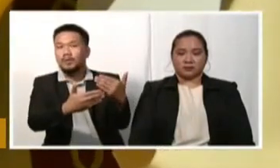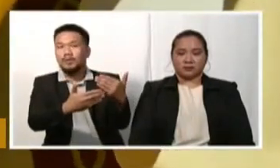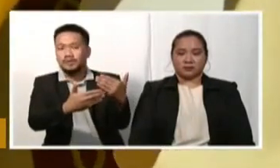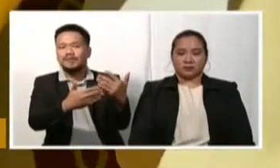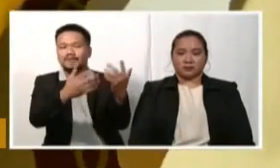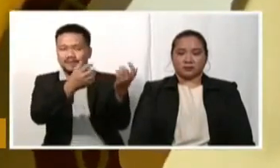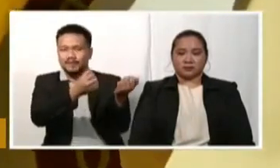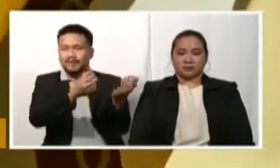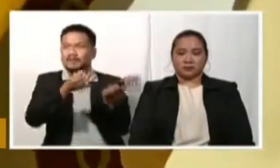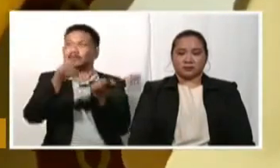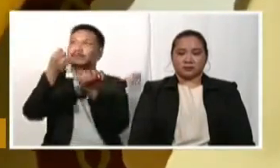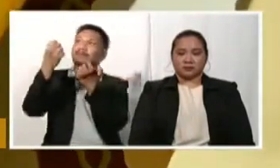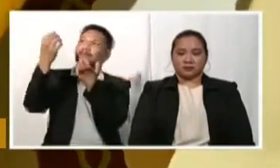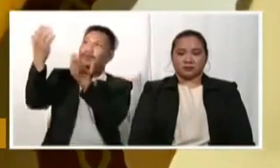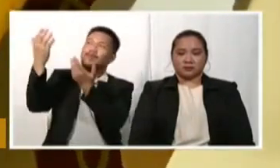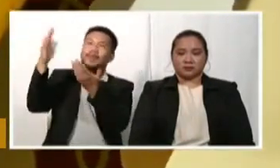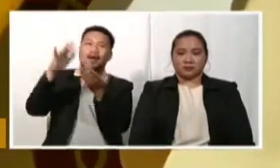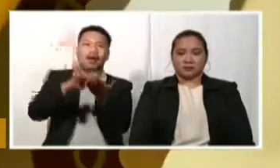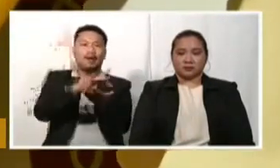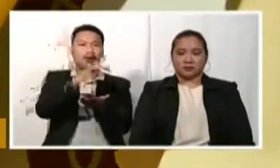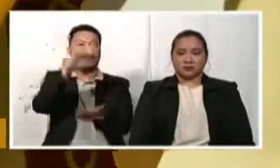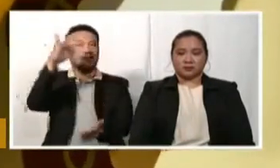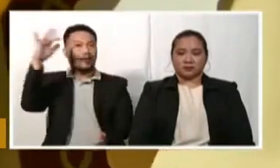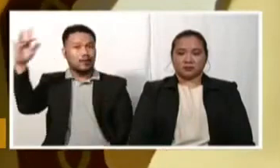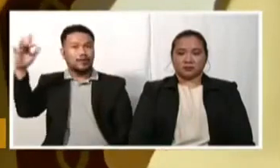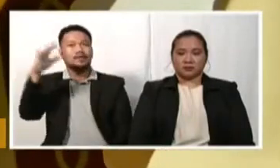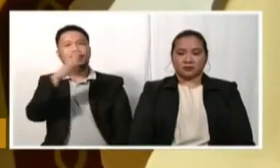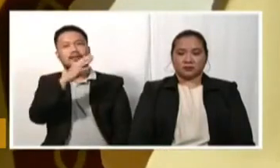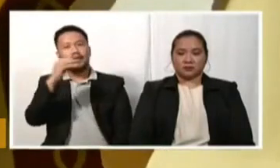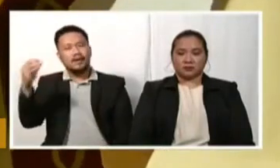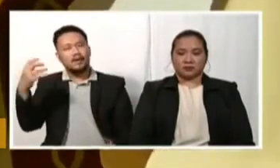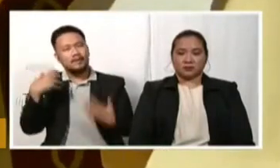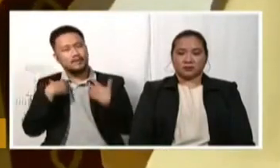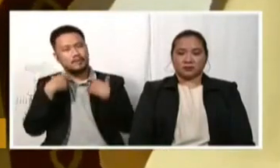to Him be glory and power